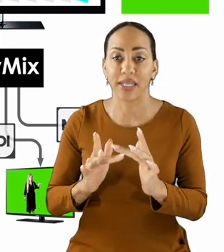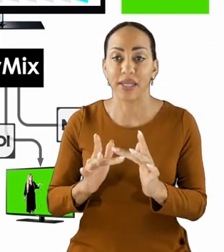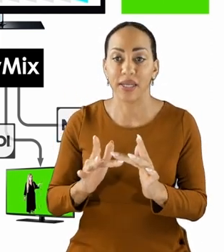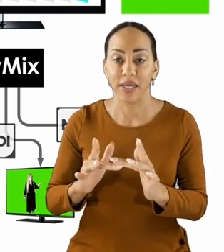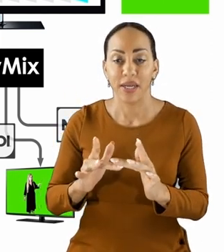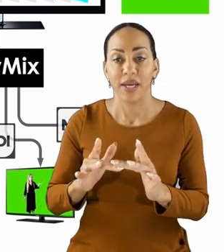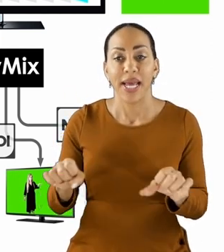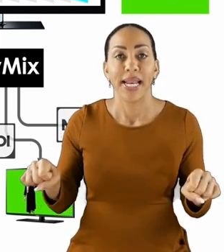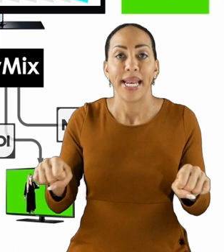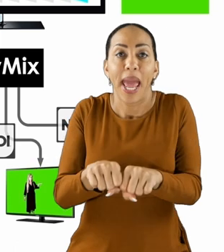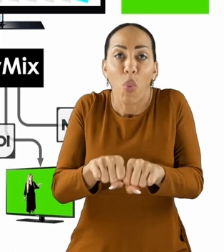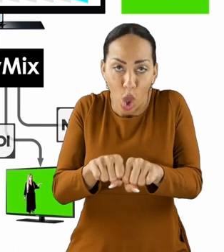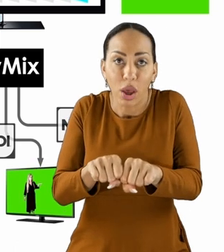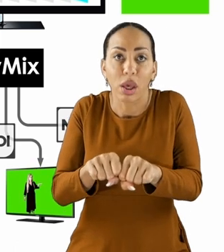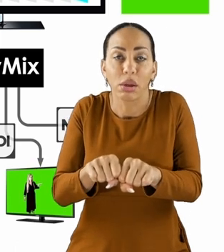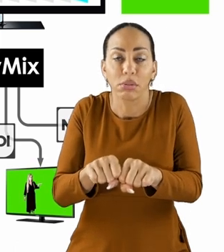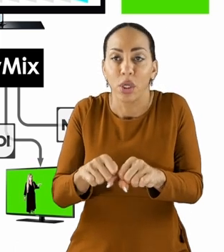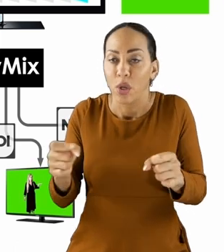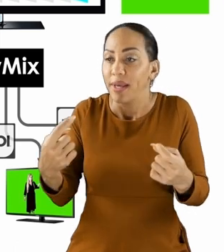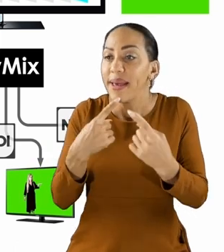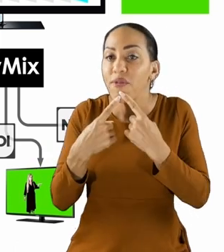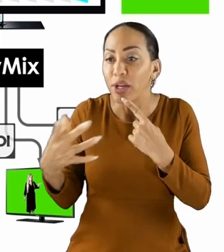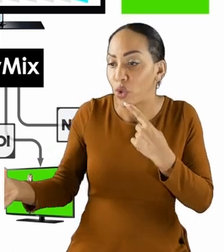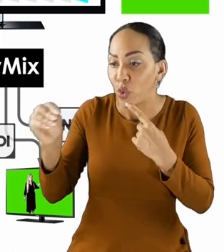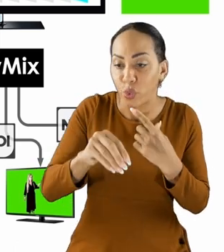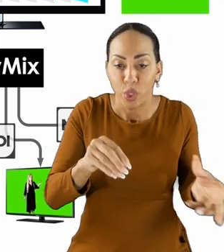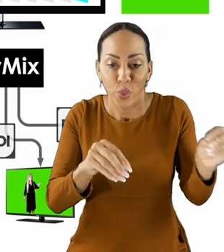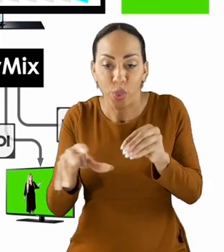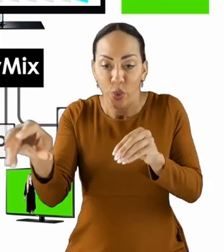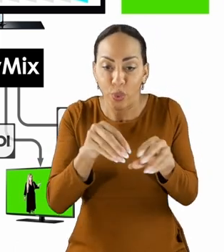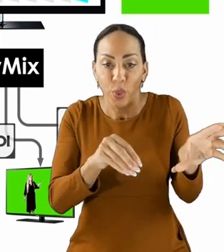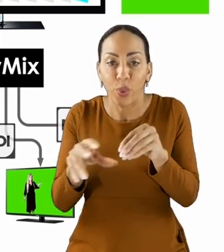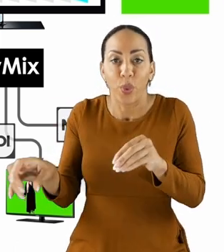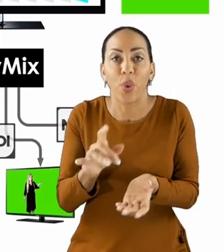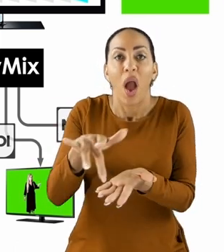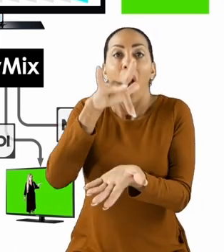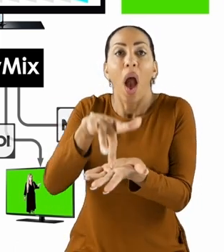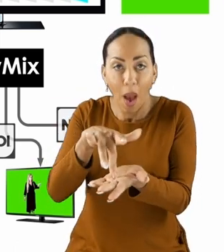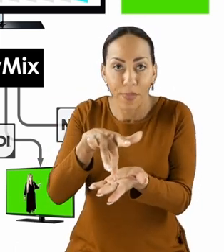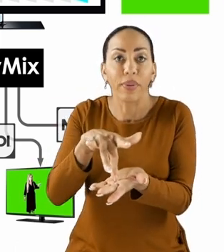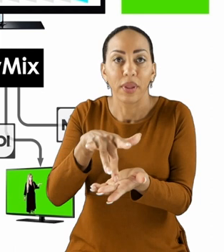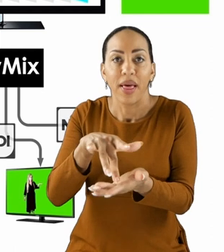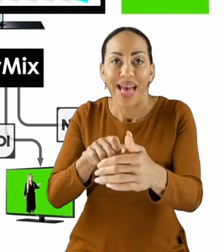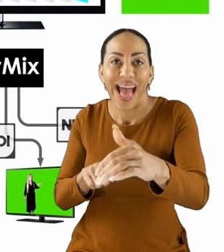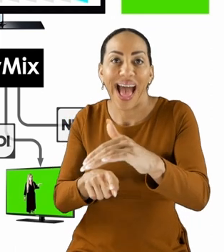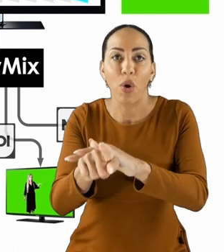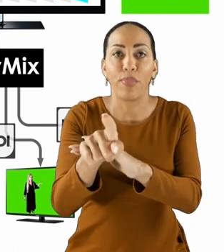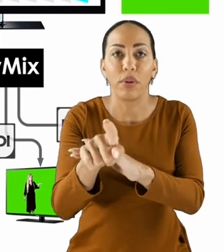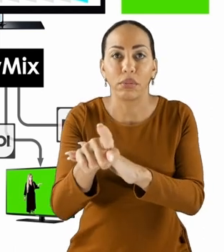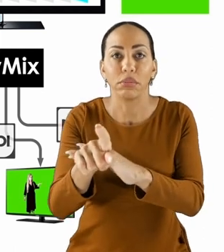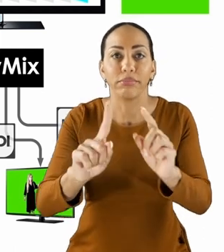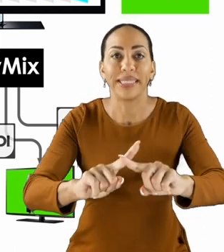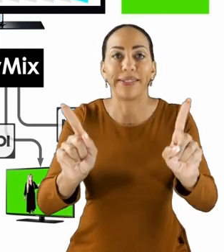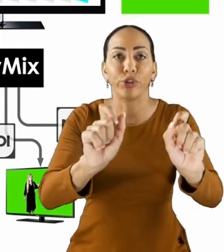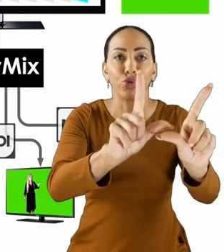basically a network cable. So we just connect a network cable into a hub, and we have a hub with all these cables coming out that go to these separate